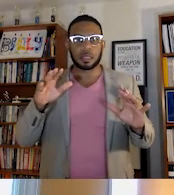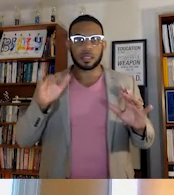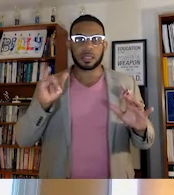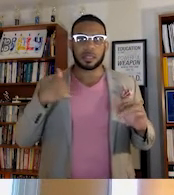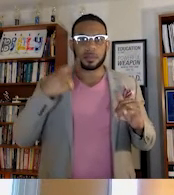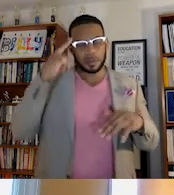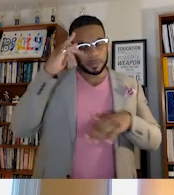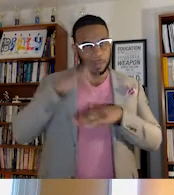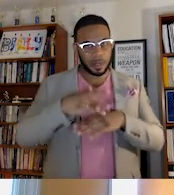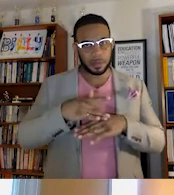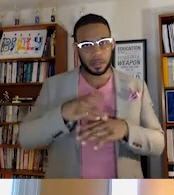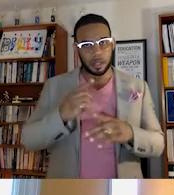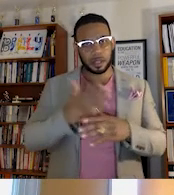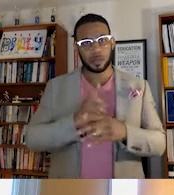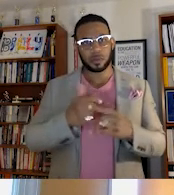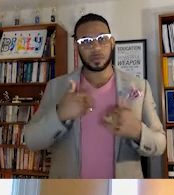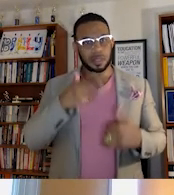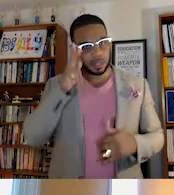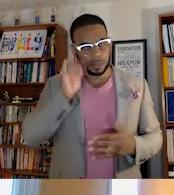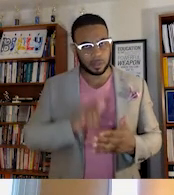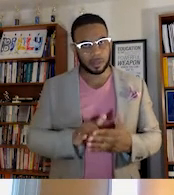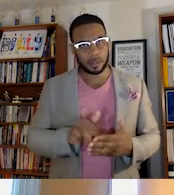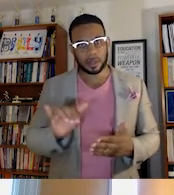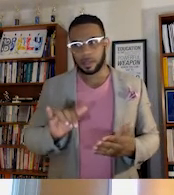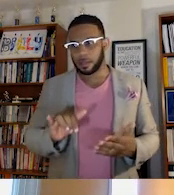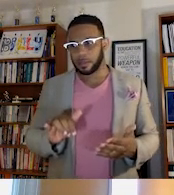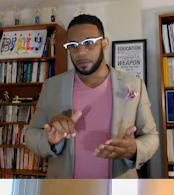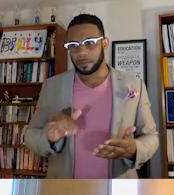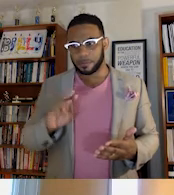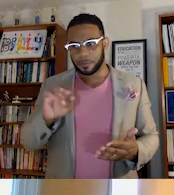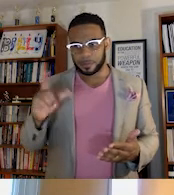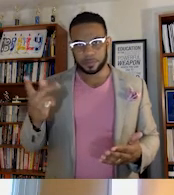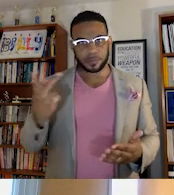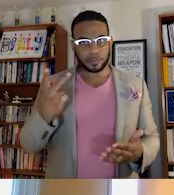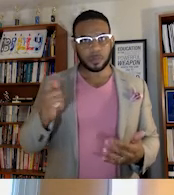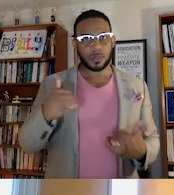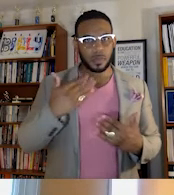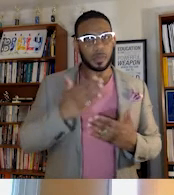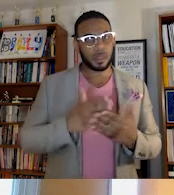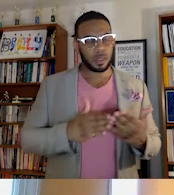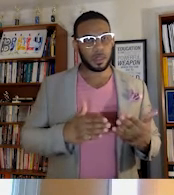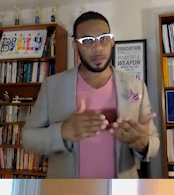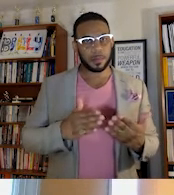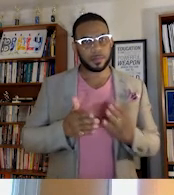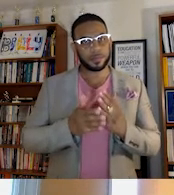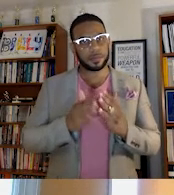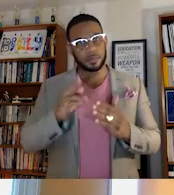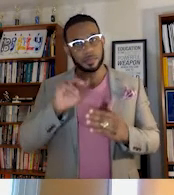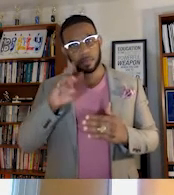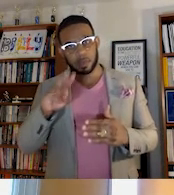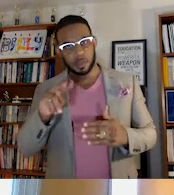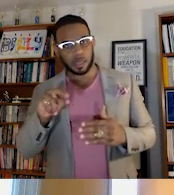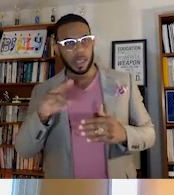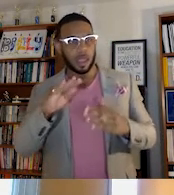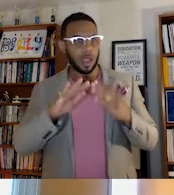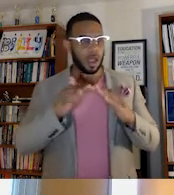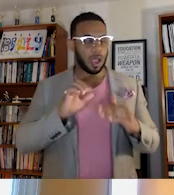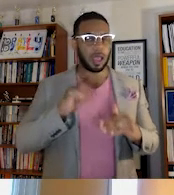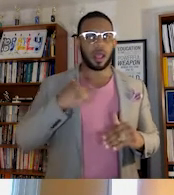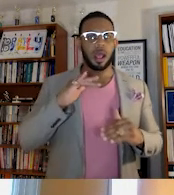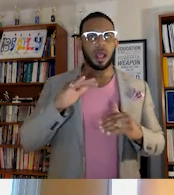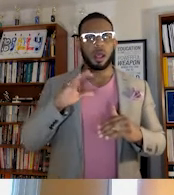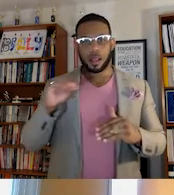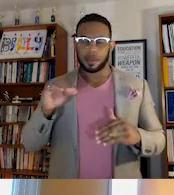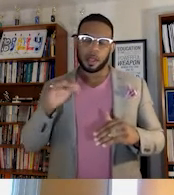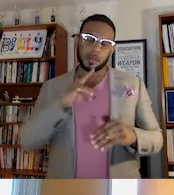been mind-boggling to me to hear that. Like, Michael and I, we've had some town halls at our company, and